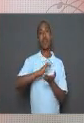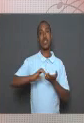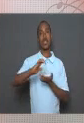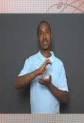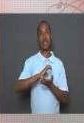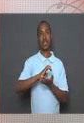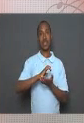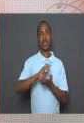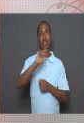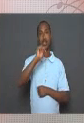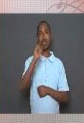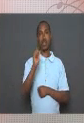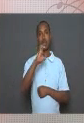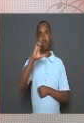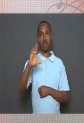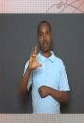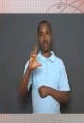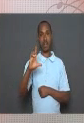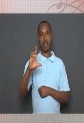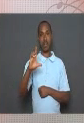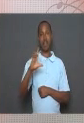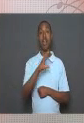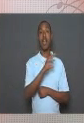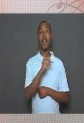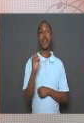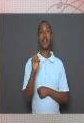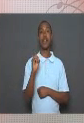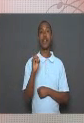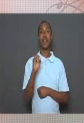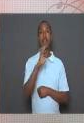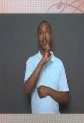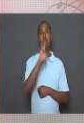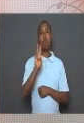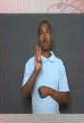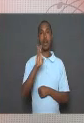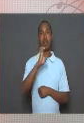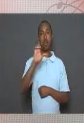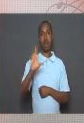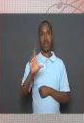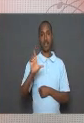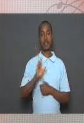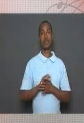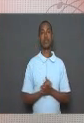compounds sodium chloride and copper chloride.